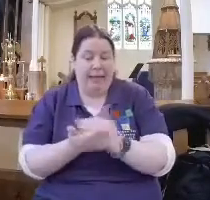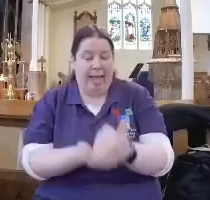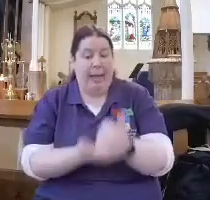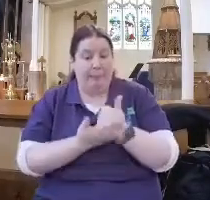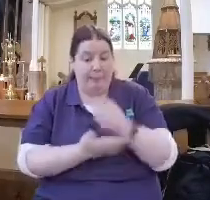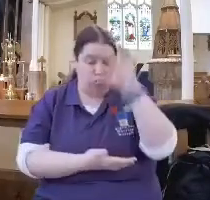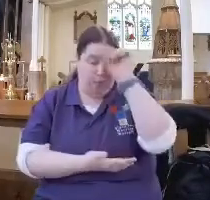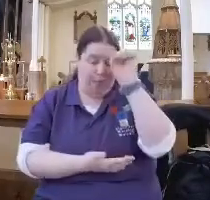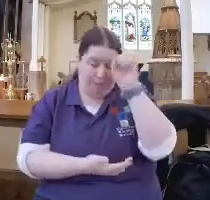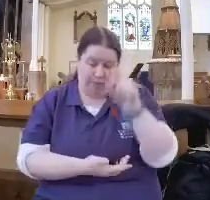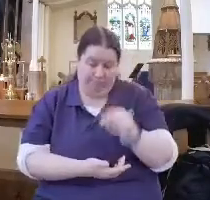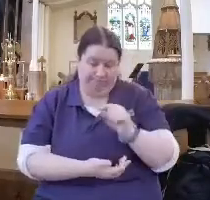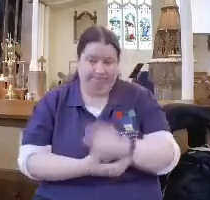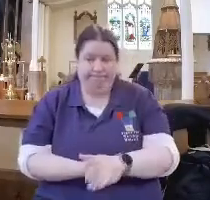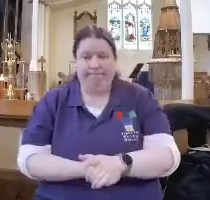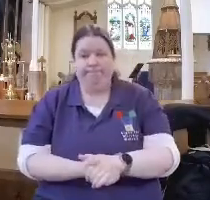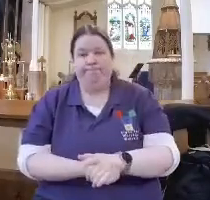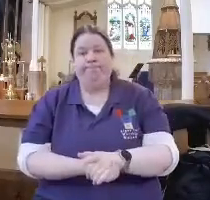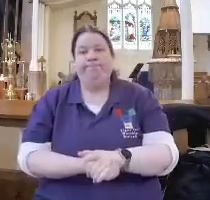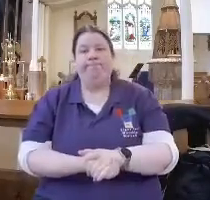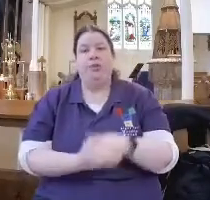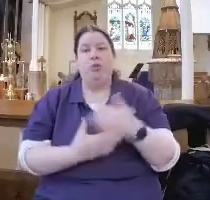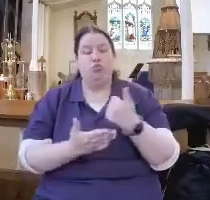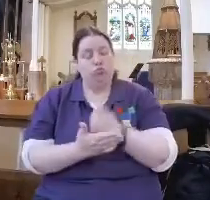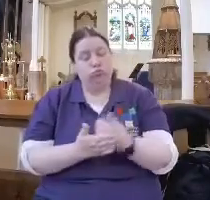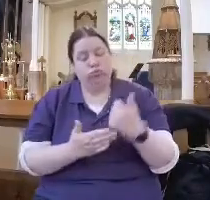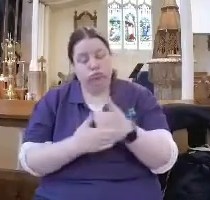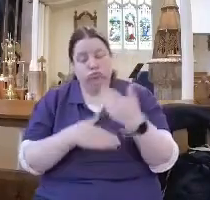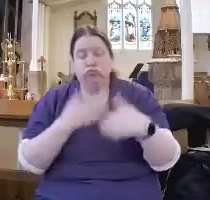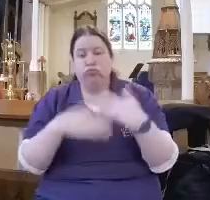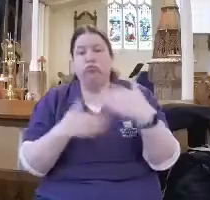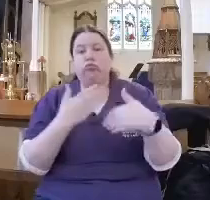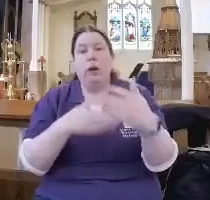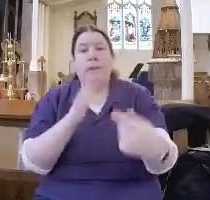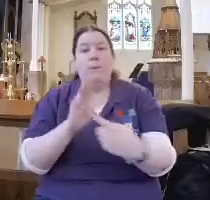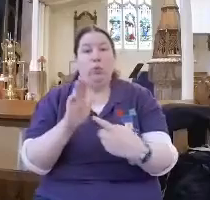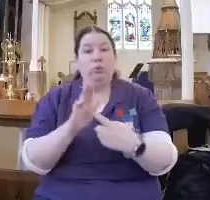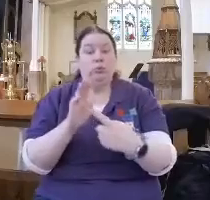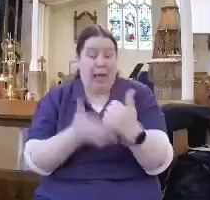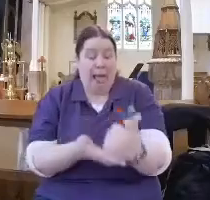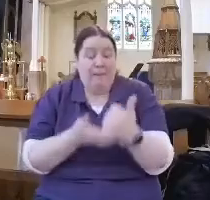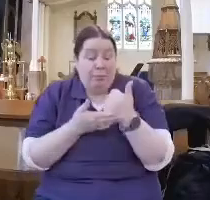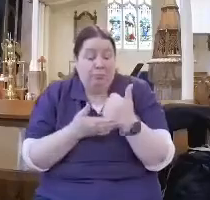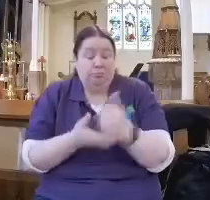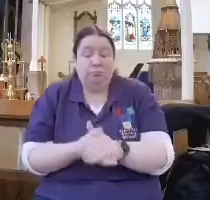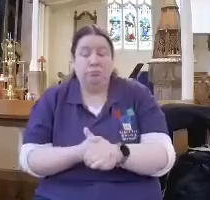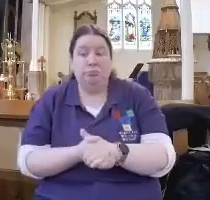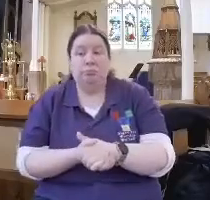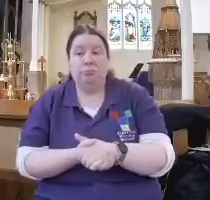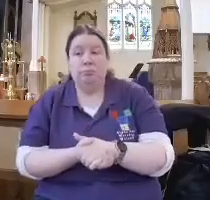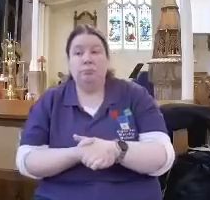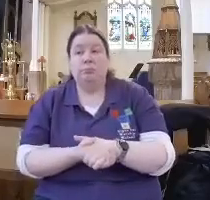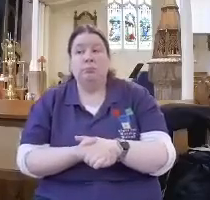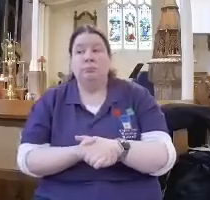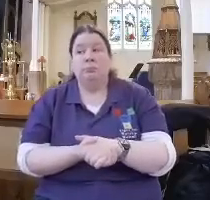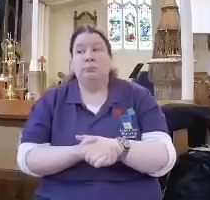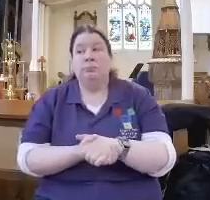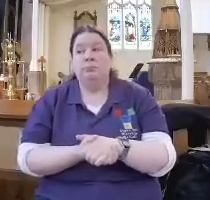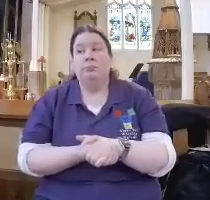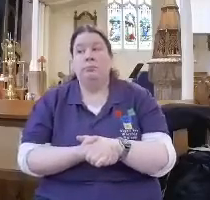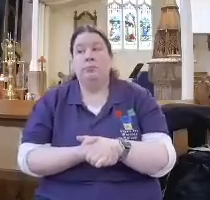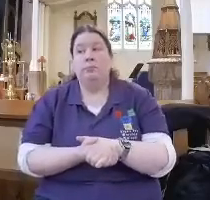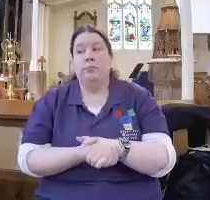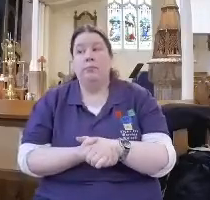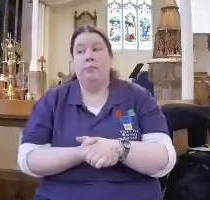to take the thing. So rhythms are important. They mean the important things get done.